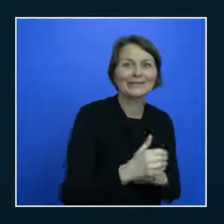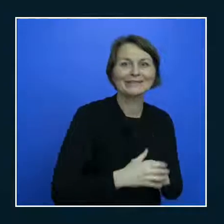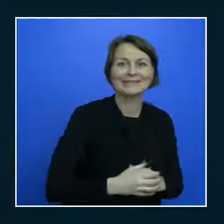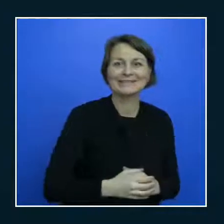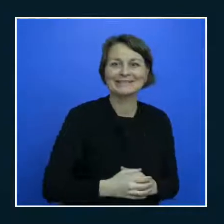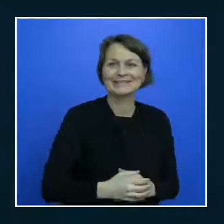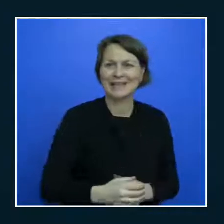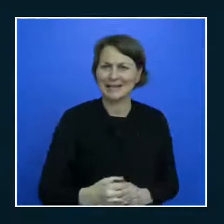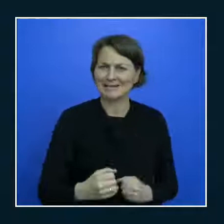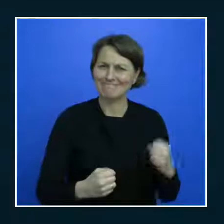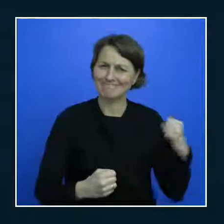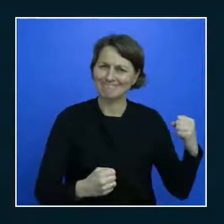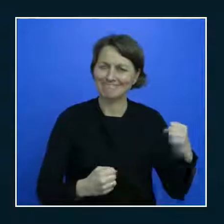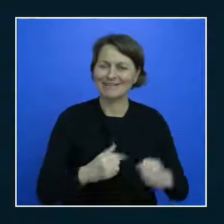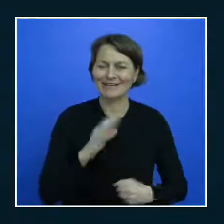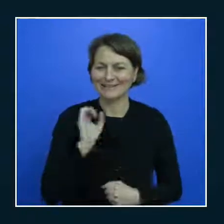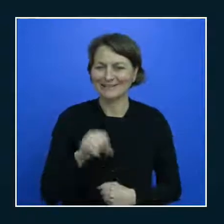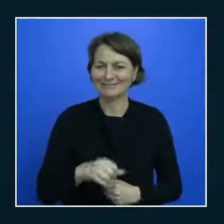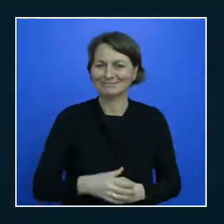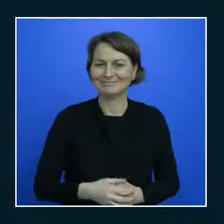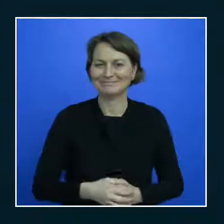Robin.